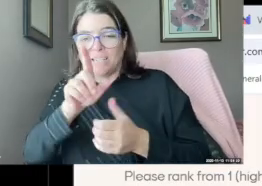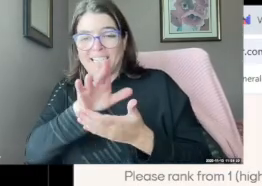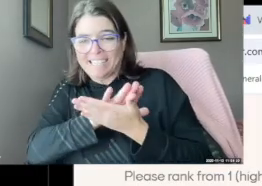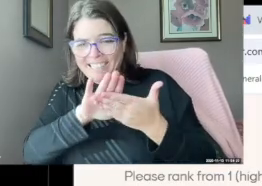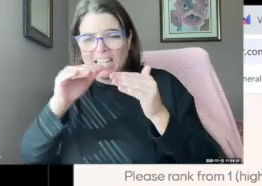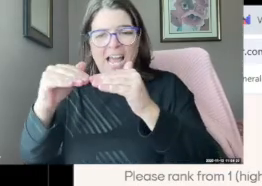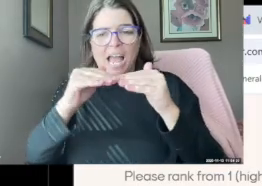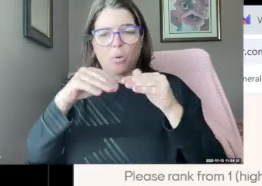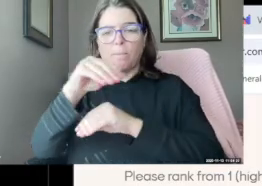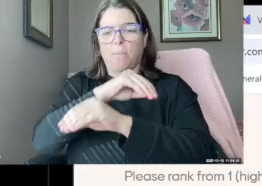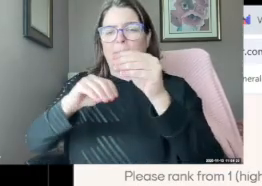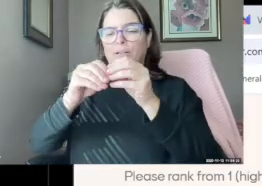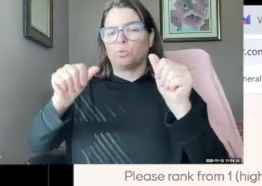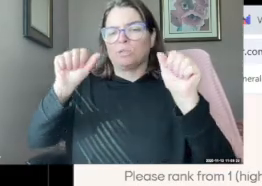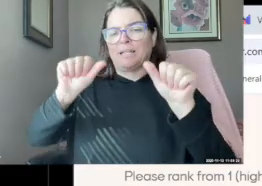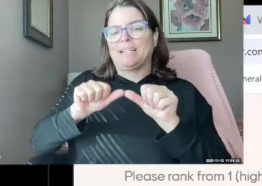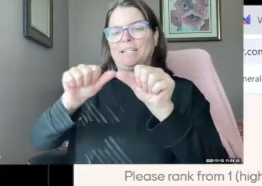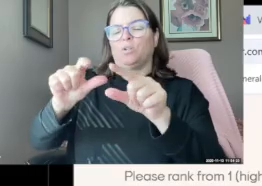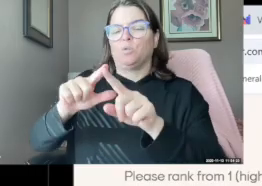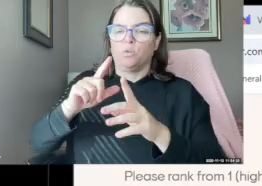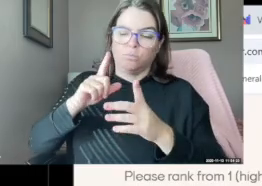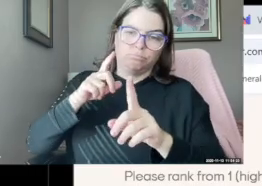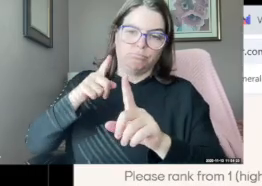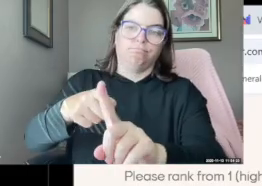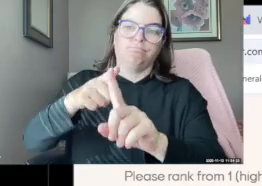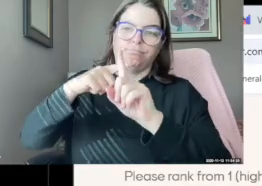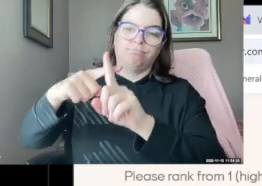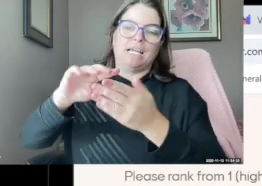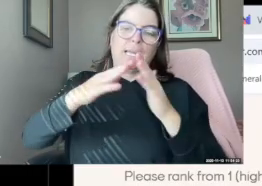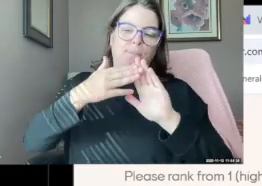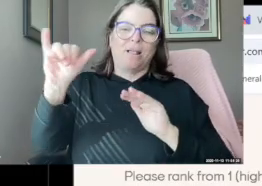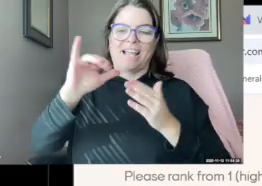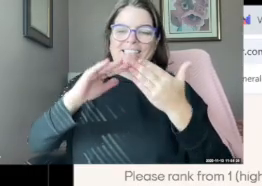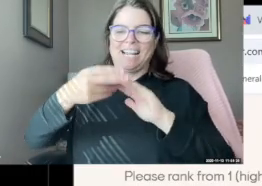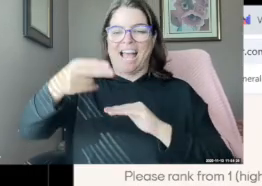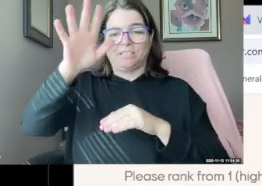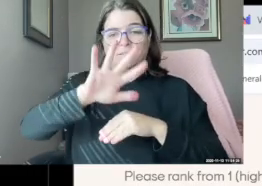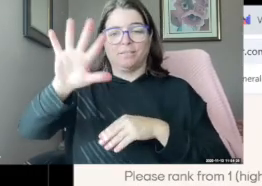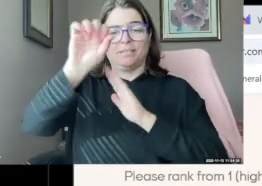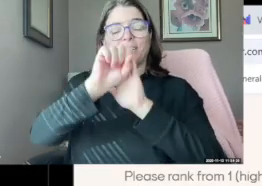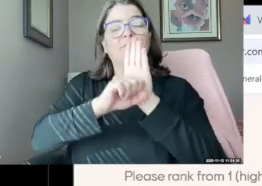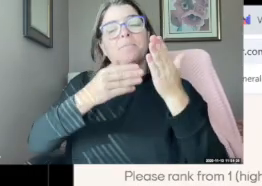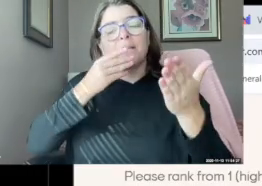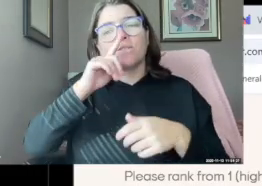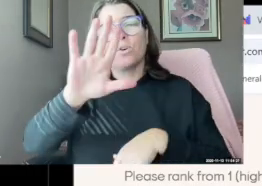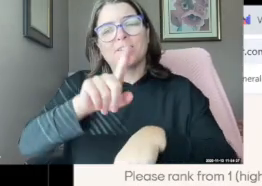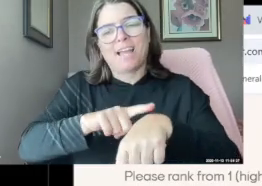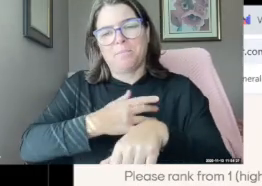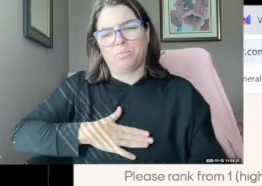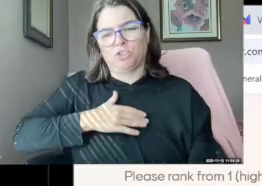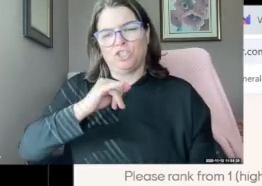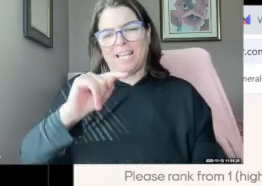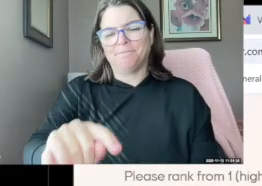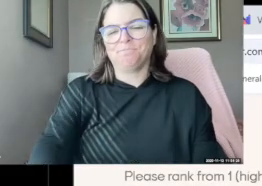community members, including the CMO program. And these funding streams really ensure that clean and equitable mobility solutions